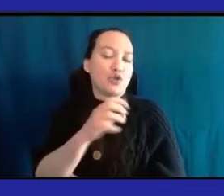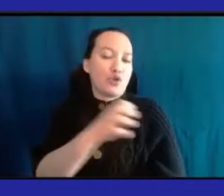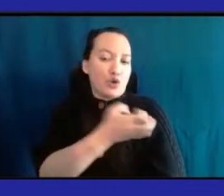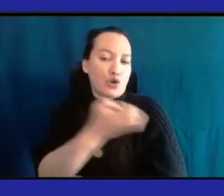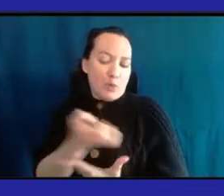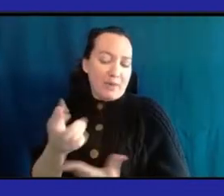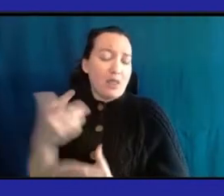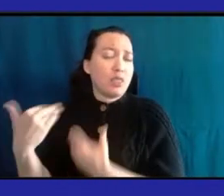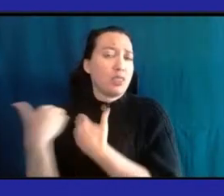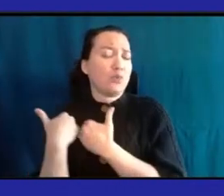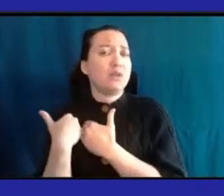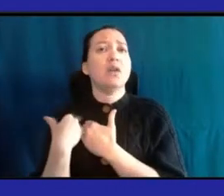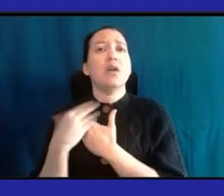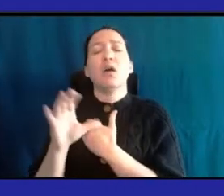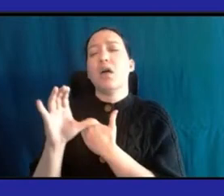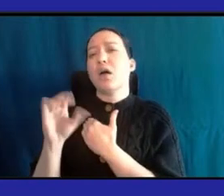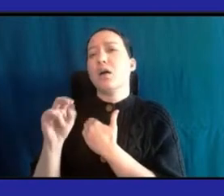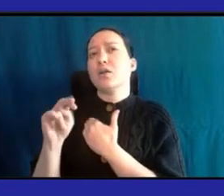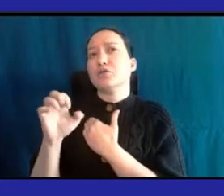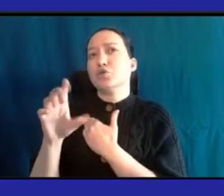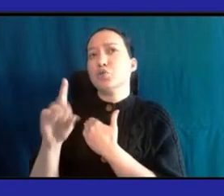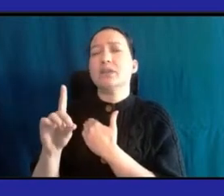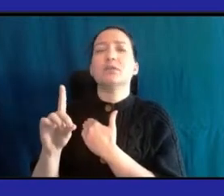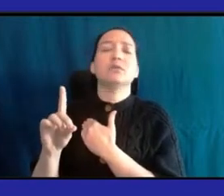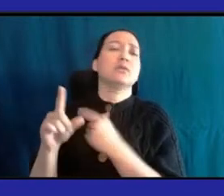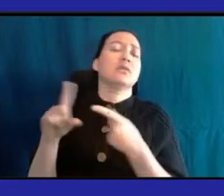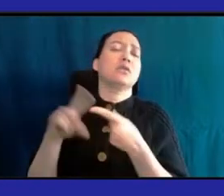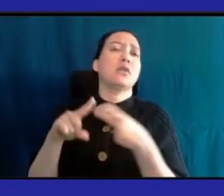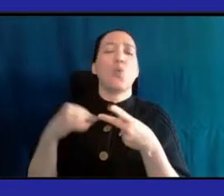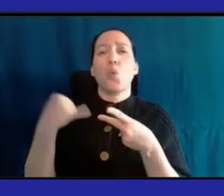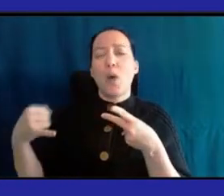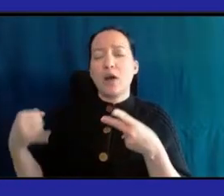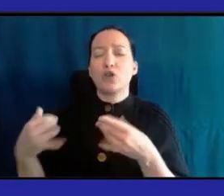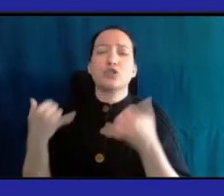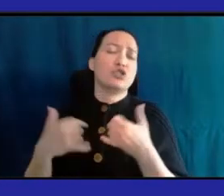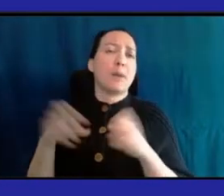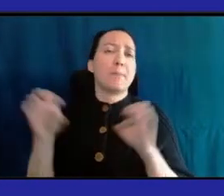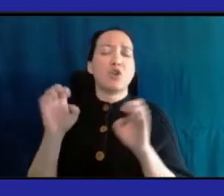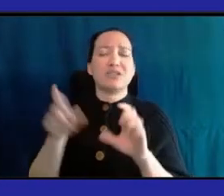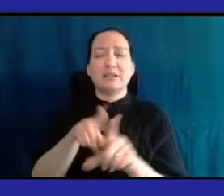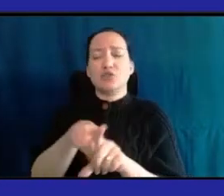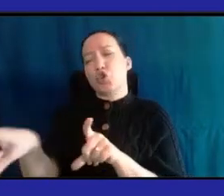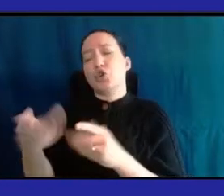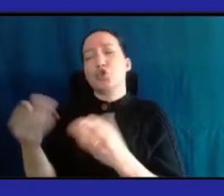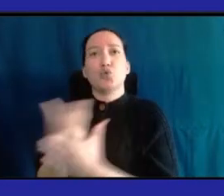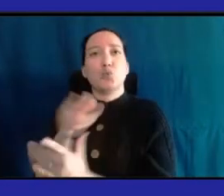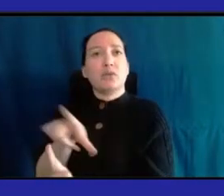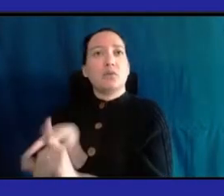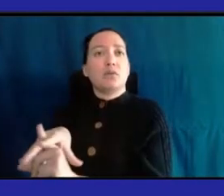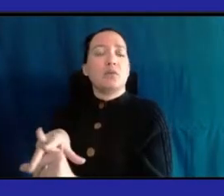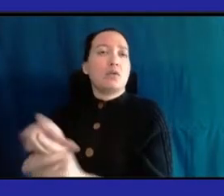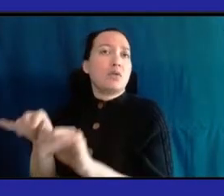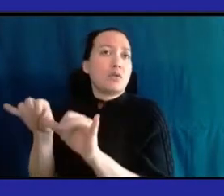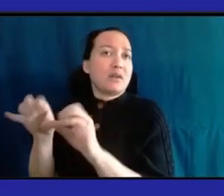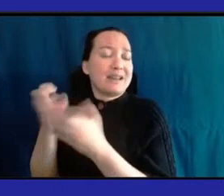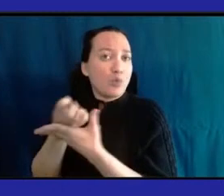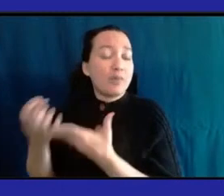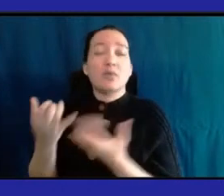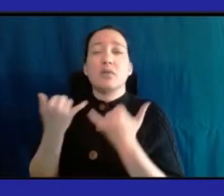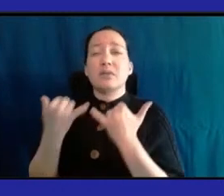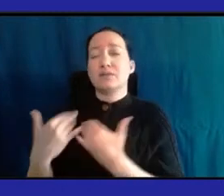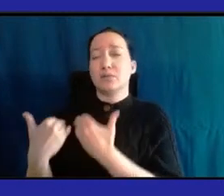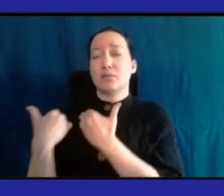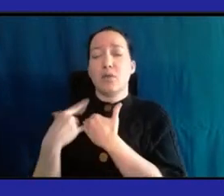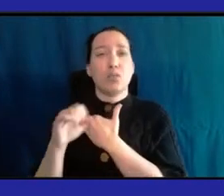installation of conduits, wiring to relocate existing emergency circuits into the new equipment, transferring the existing loads to